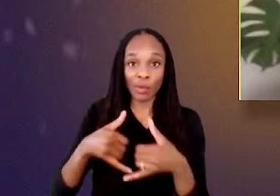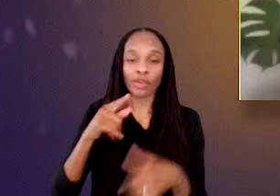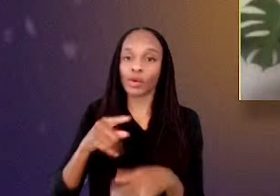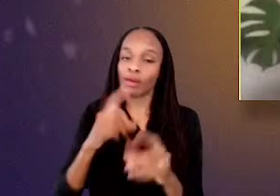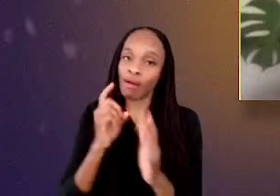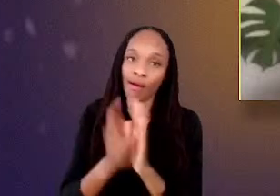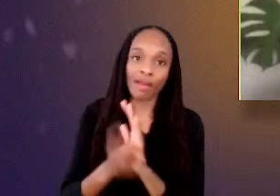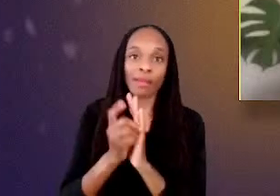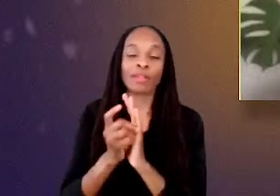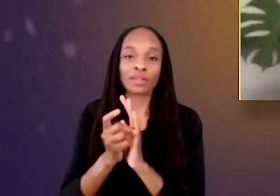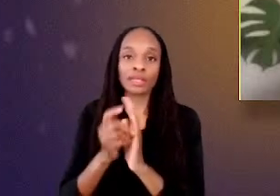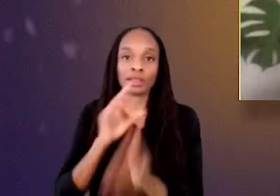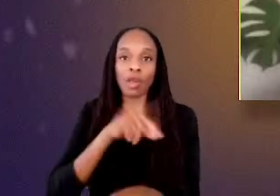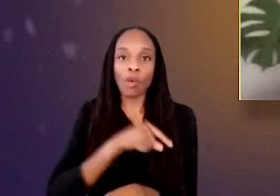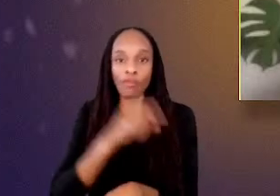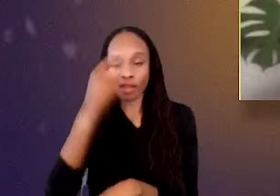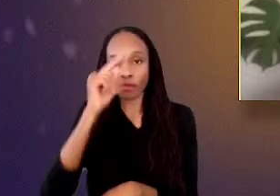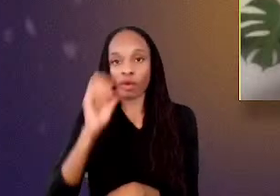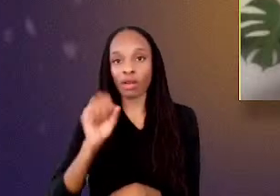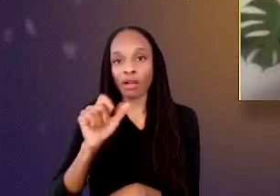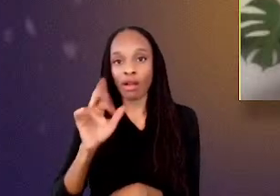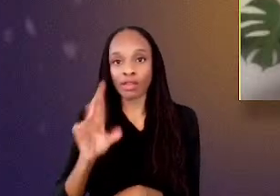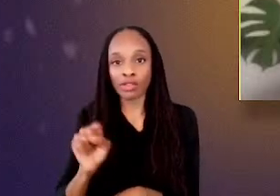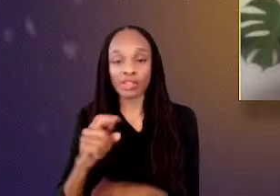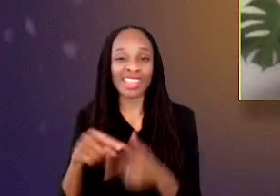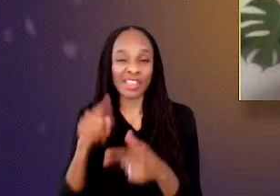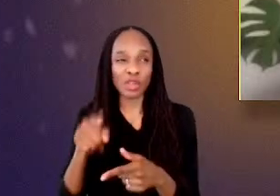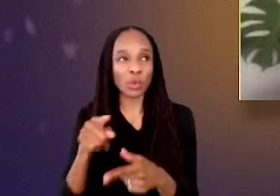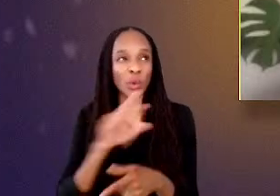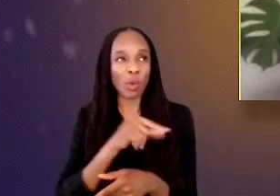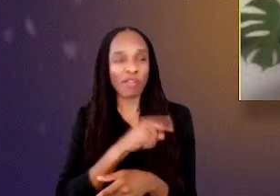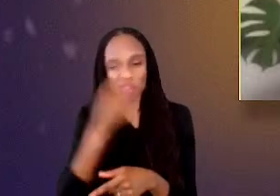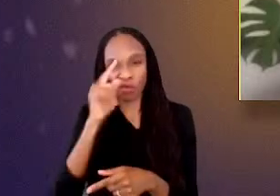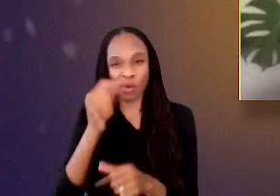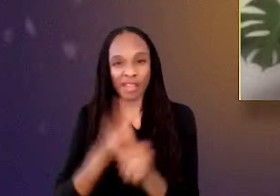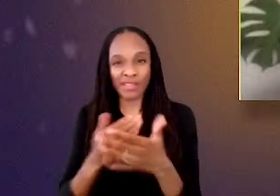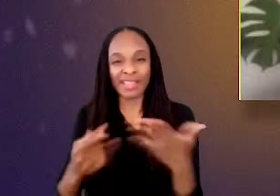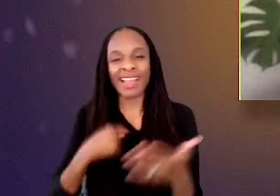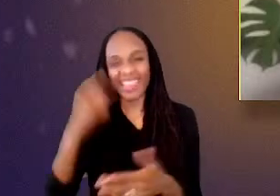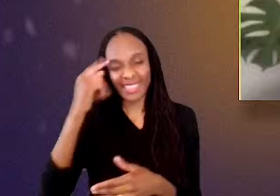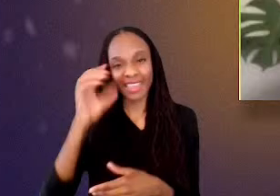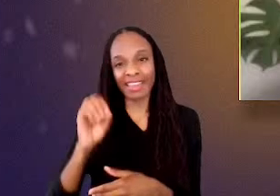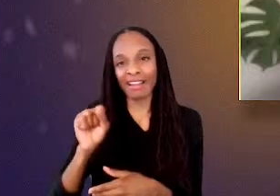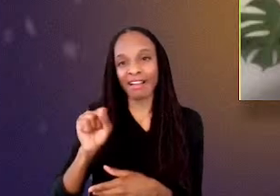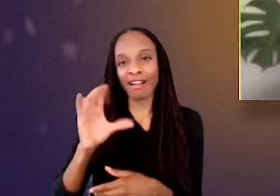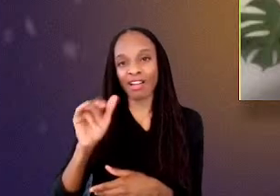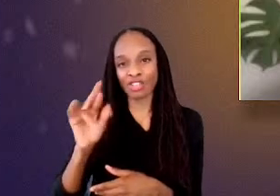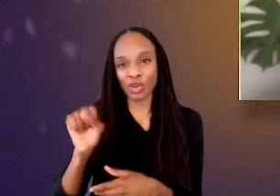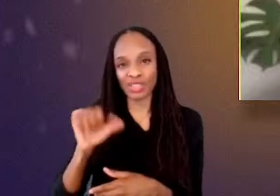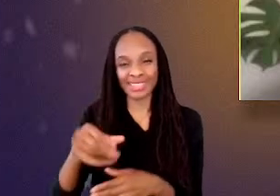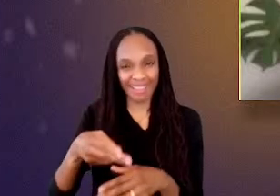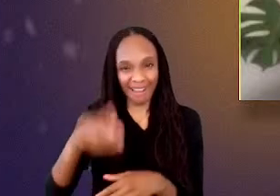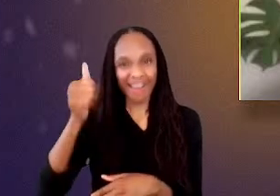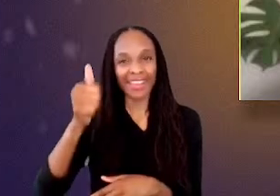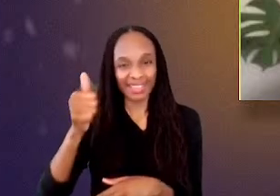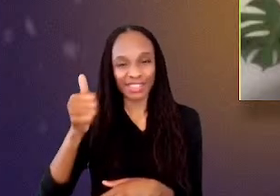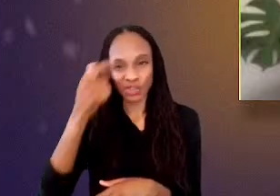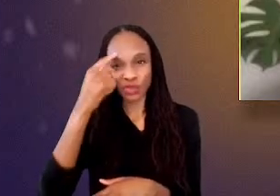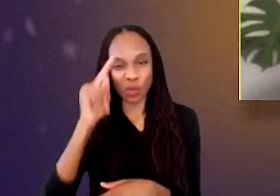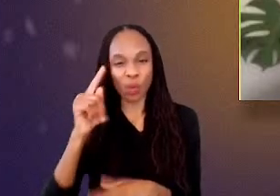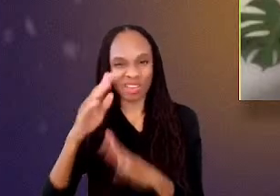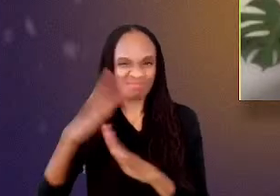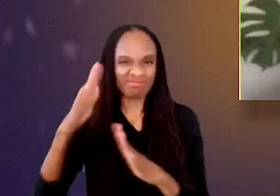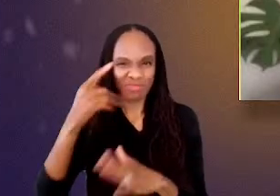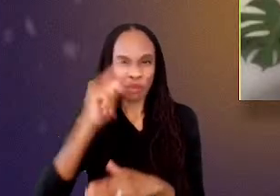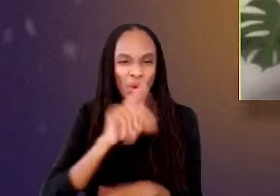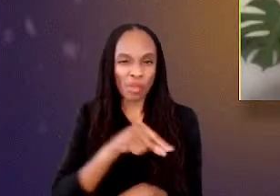for Oscars, and then you can presume you're qualified for everything else. I think Oscars is the highest level of qualification. Another thing people do is,